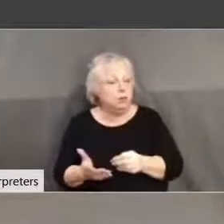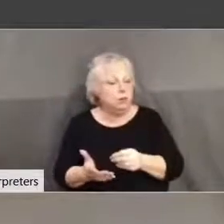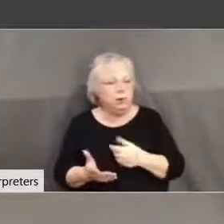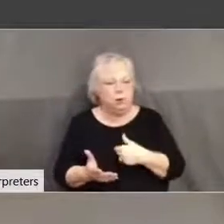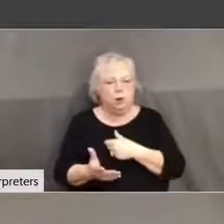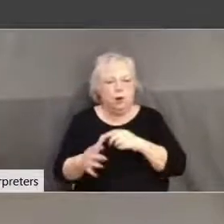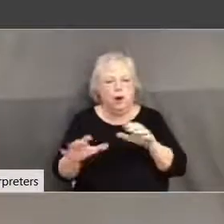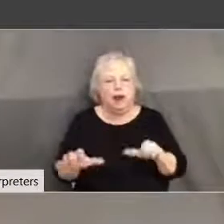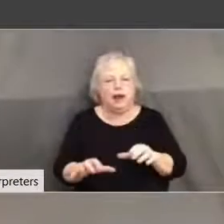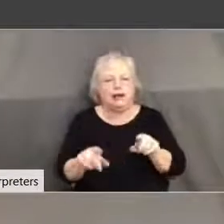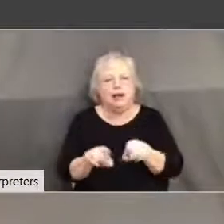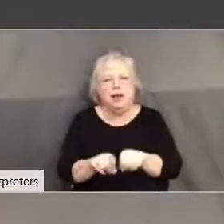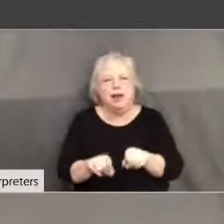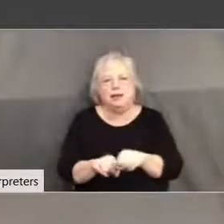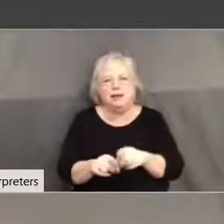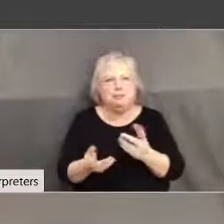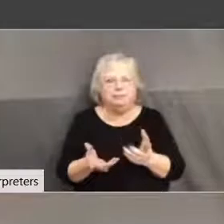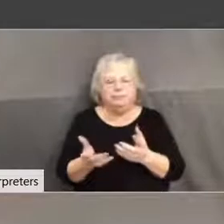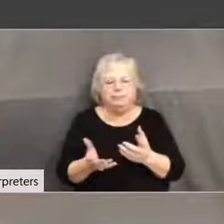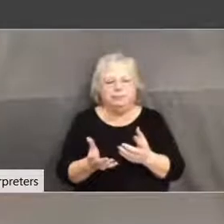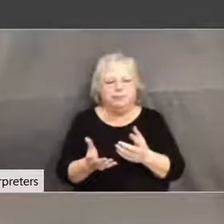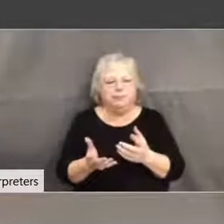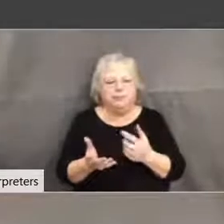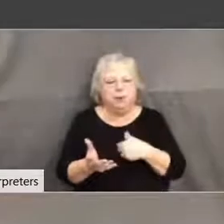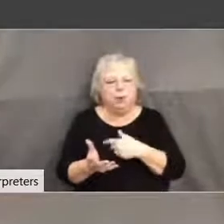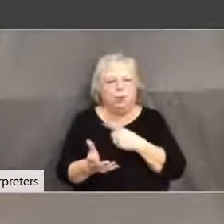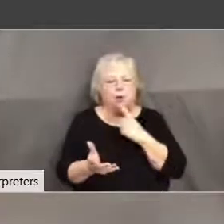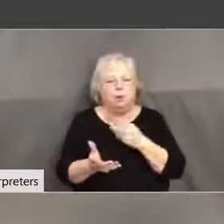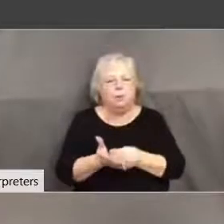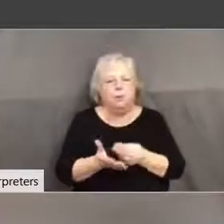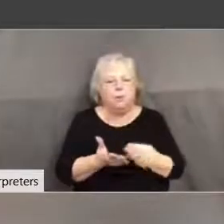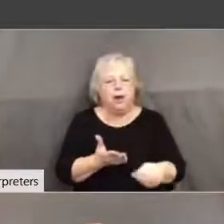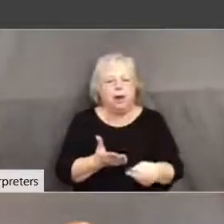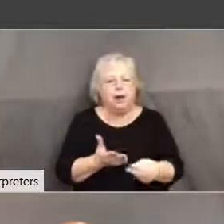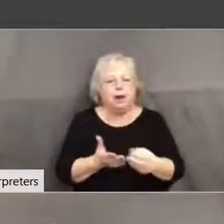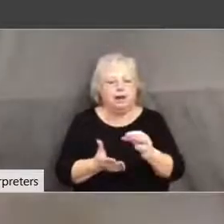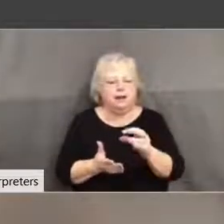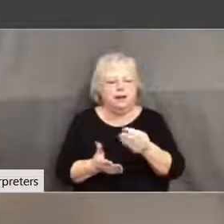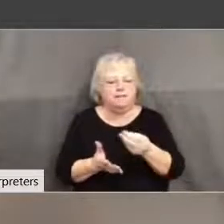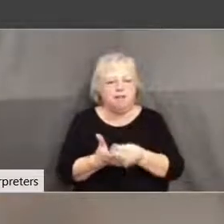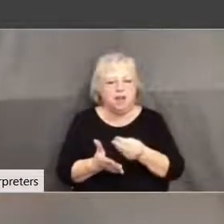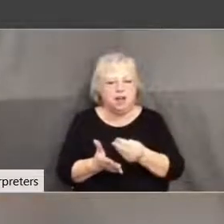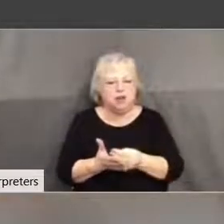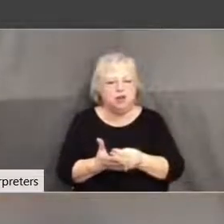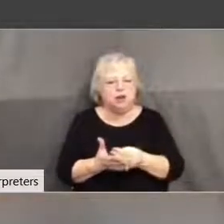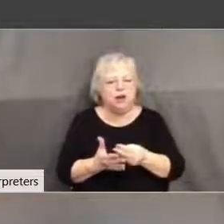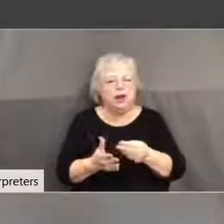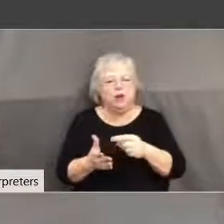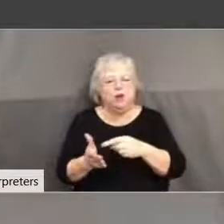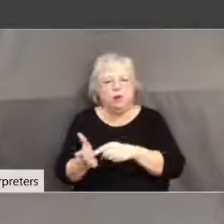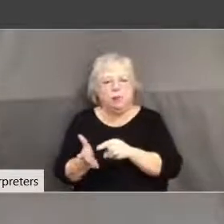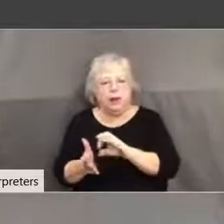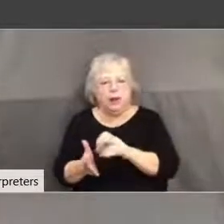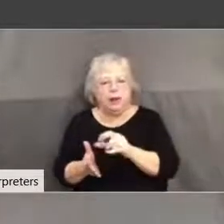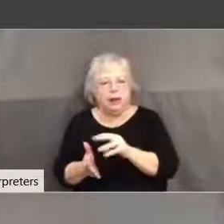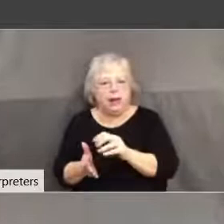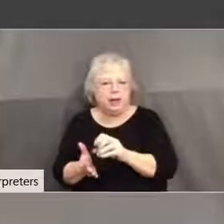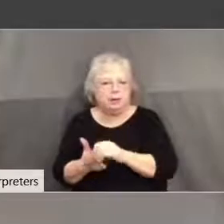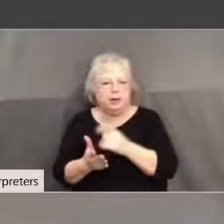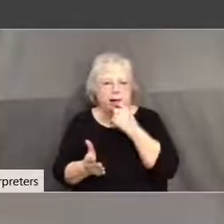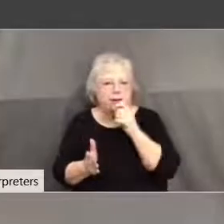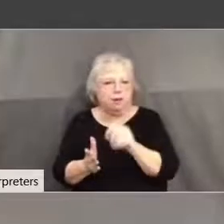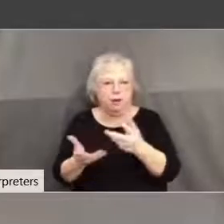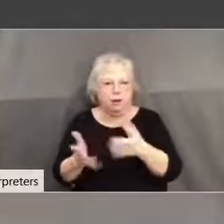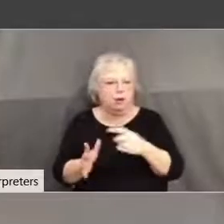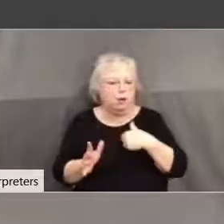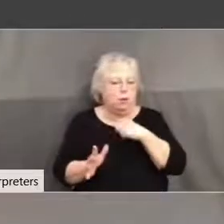as we're buying a fiduciary to pay claims, and that's it. We're not doing anything to